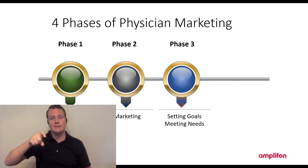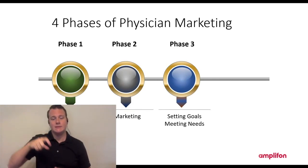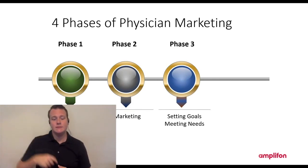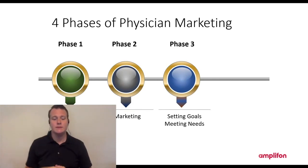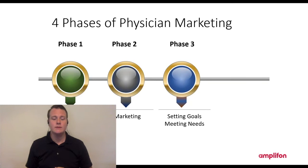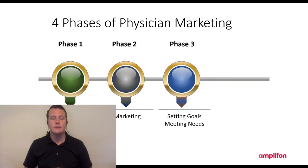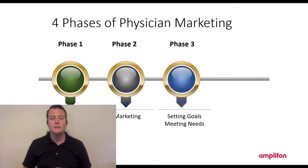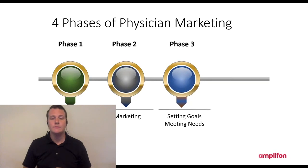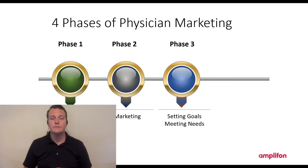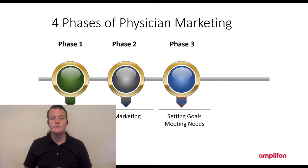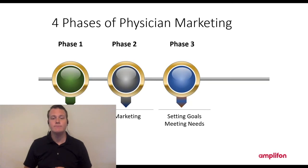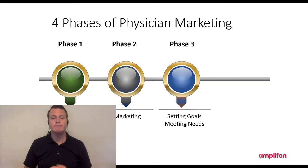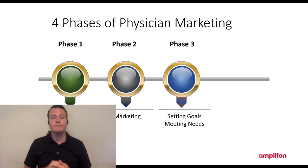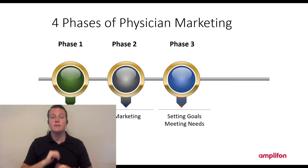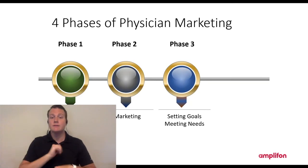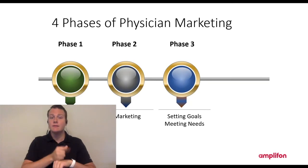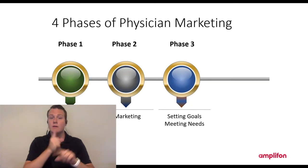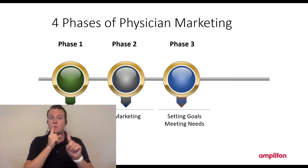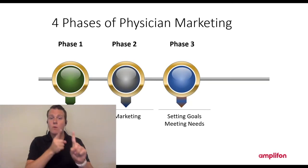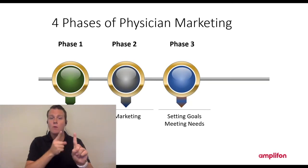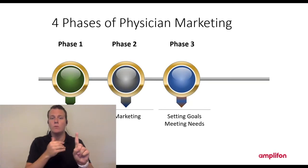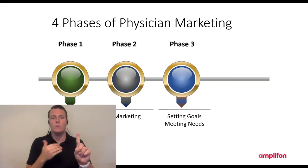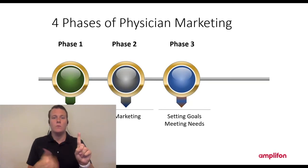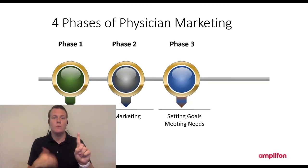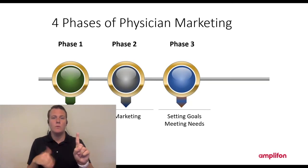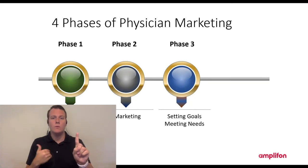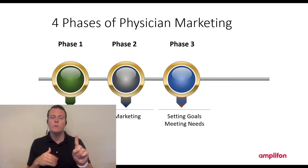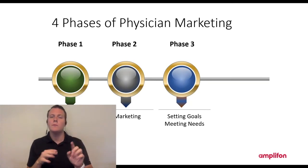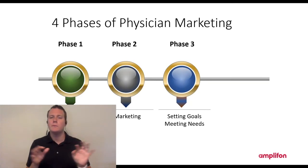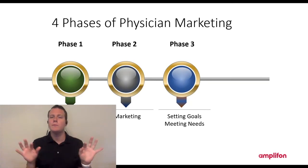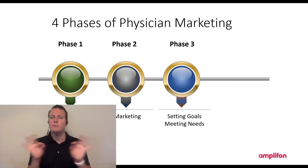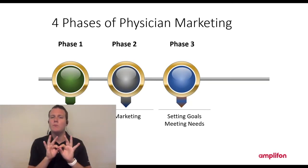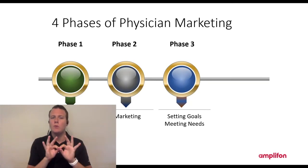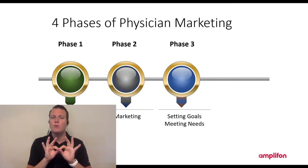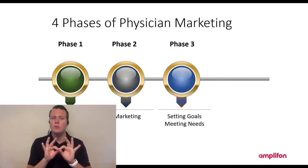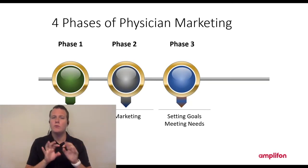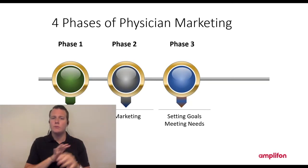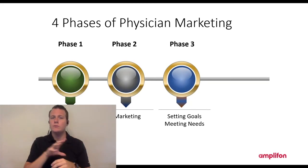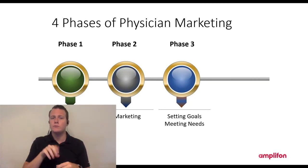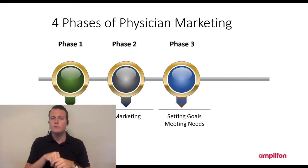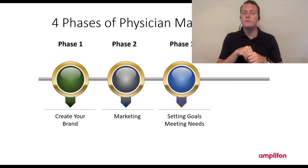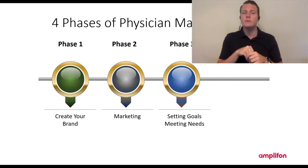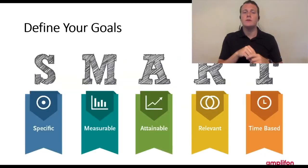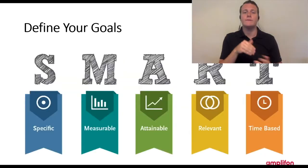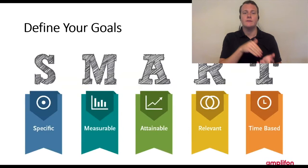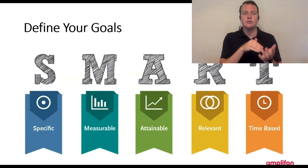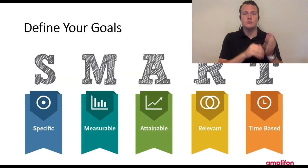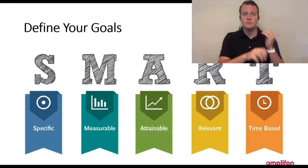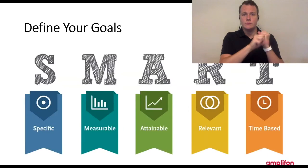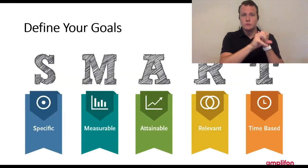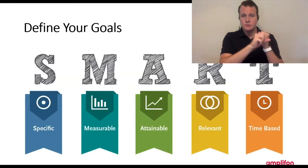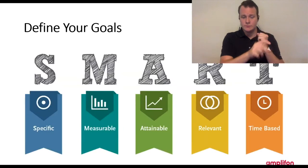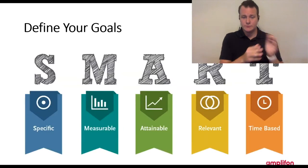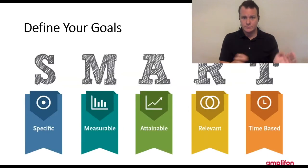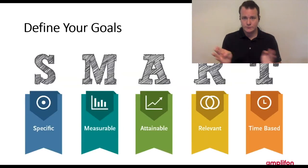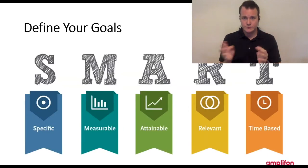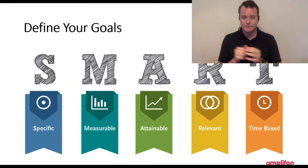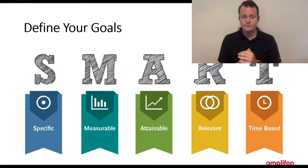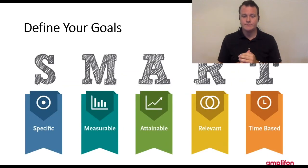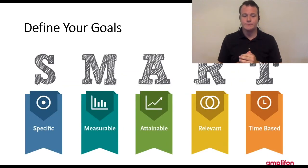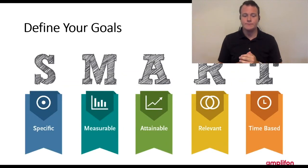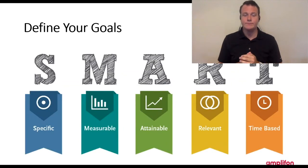Setting goals is a very important part of your physician marketing plan. Let's go to the next slide. SMART